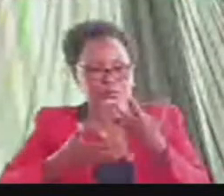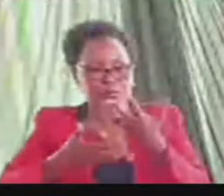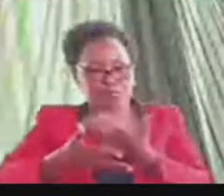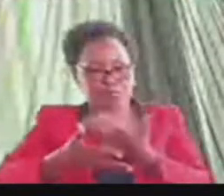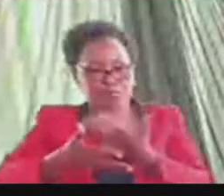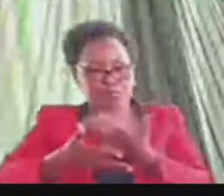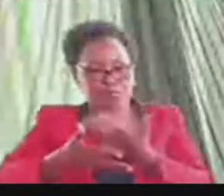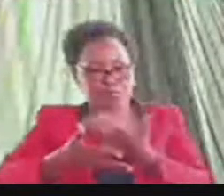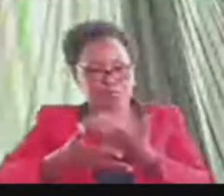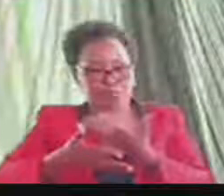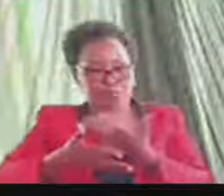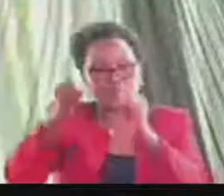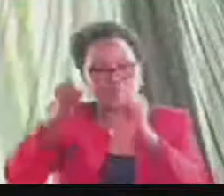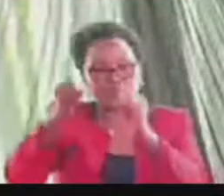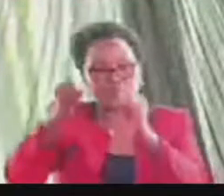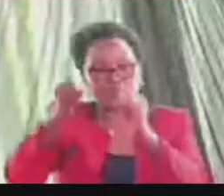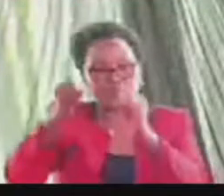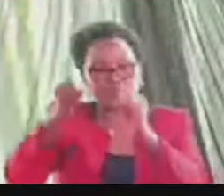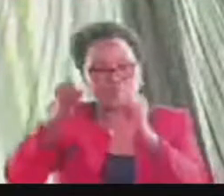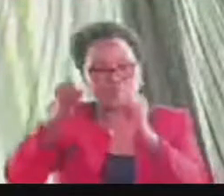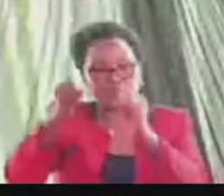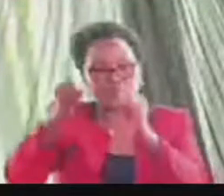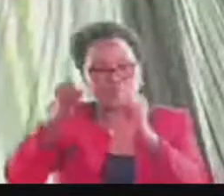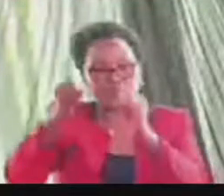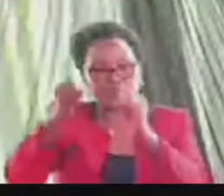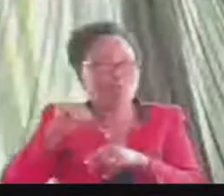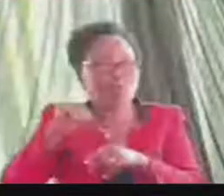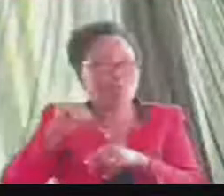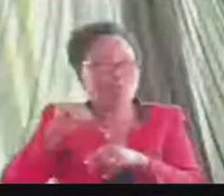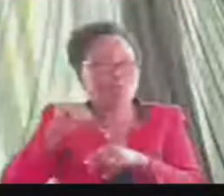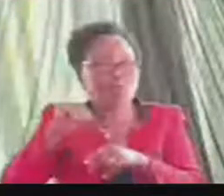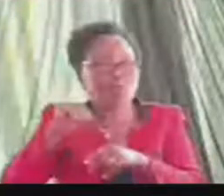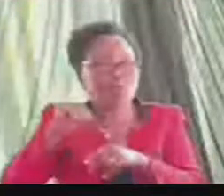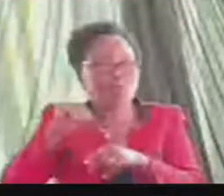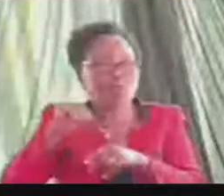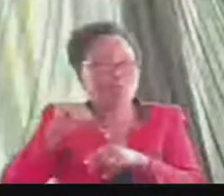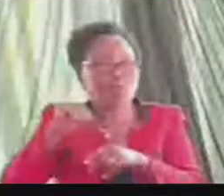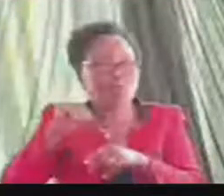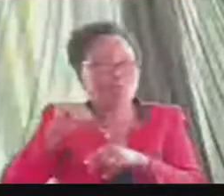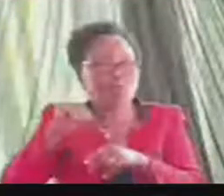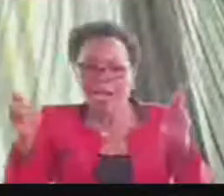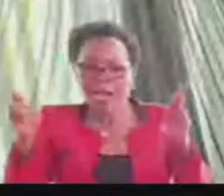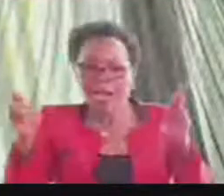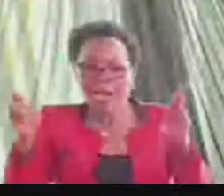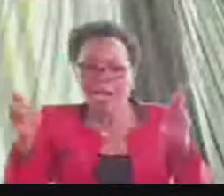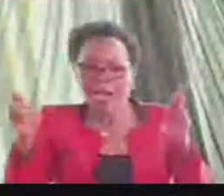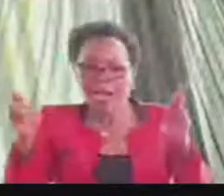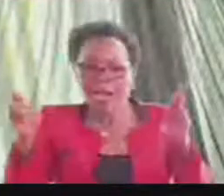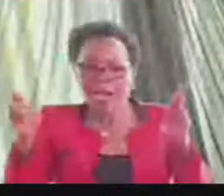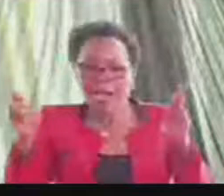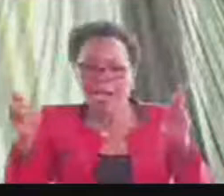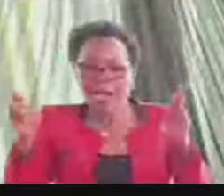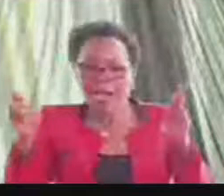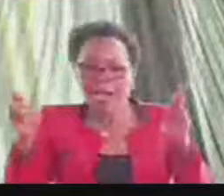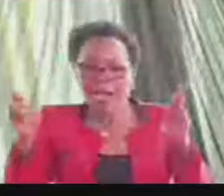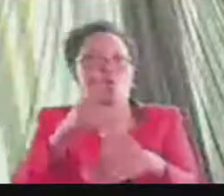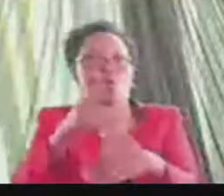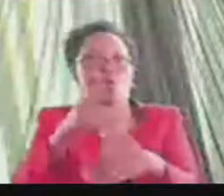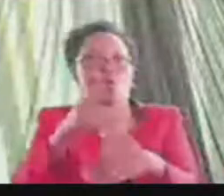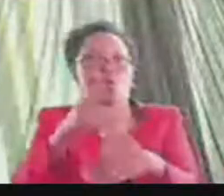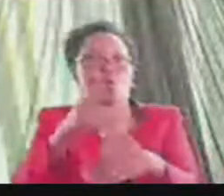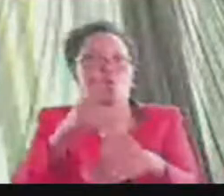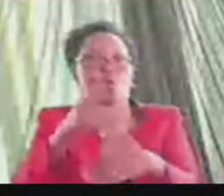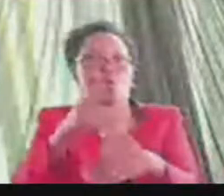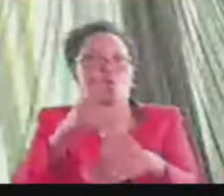the judicial officers, because the magistrates are ready to embrace what the High Court has said. Why can't the